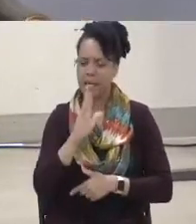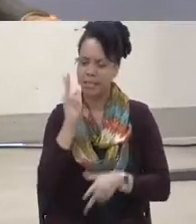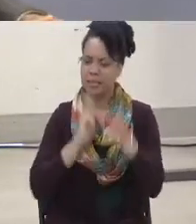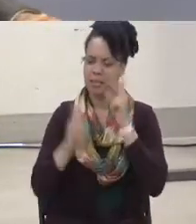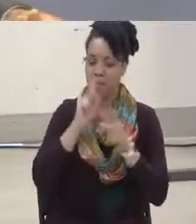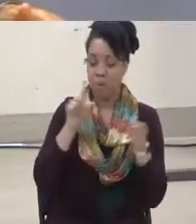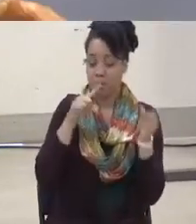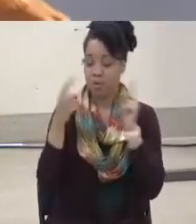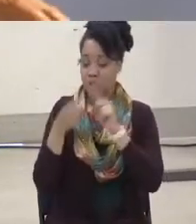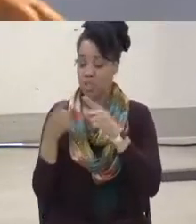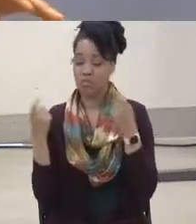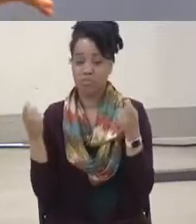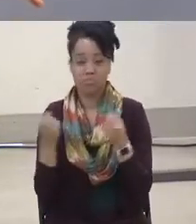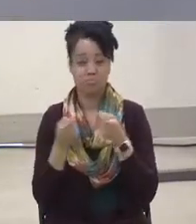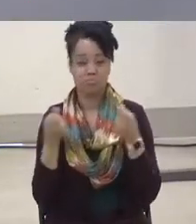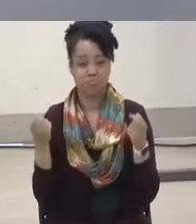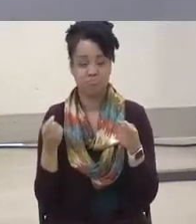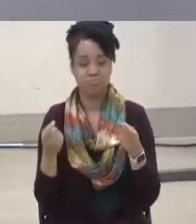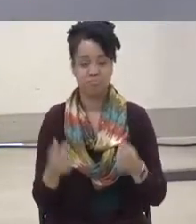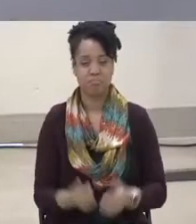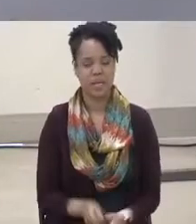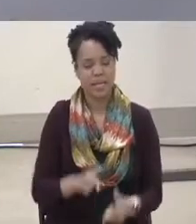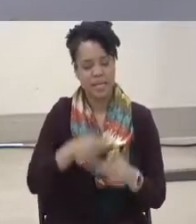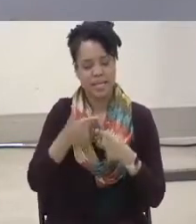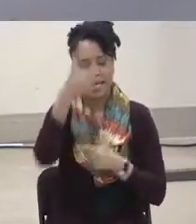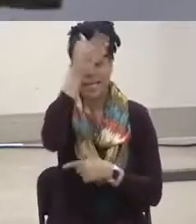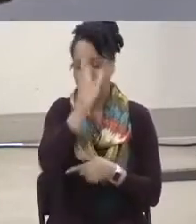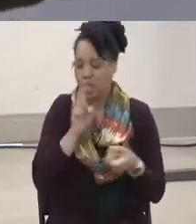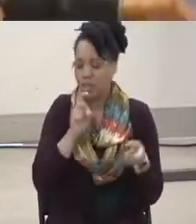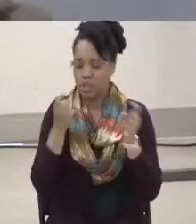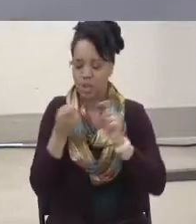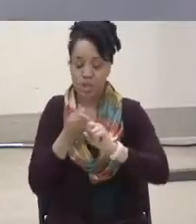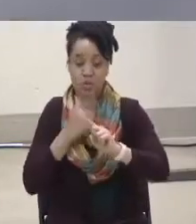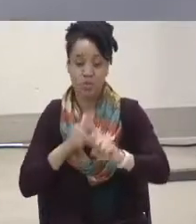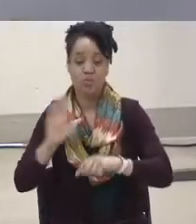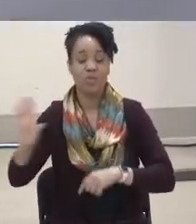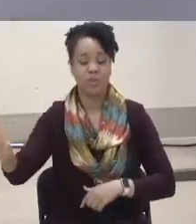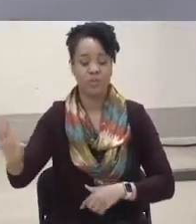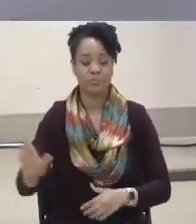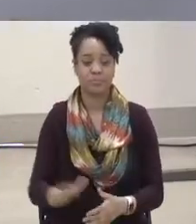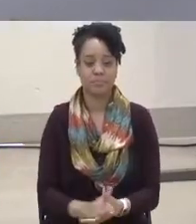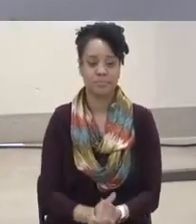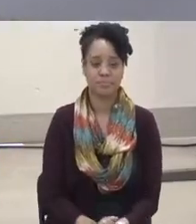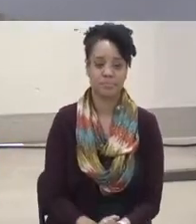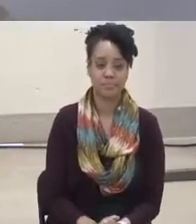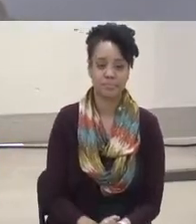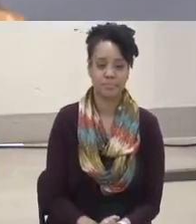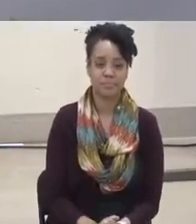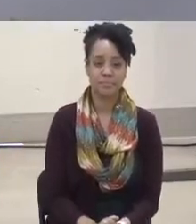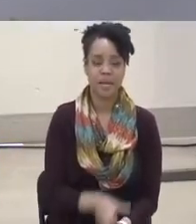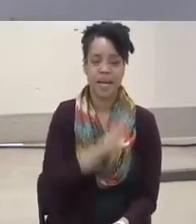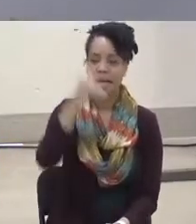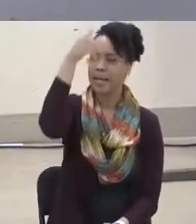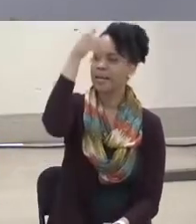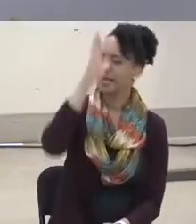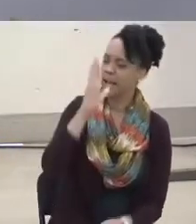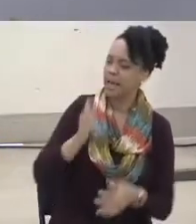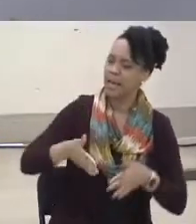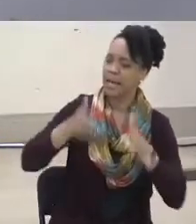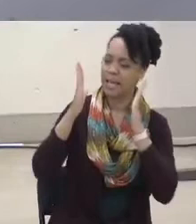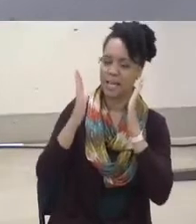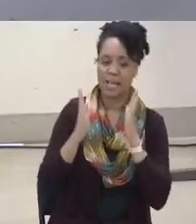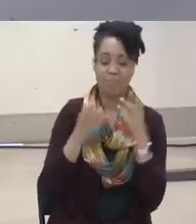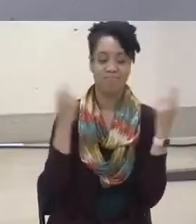sin, Pero cuando el pueblo de Dios se torna en pecado, then God turns from them. entonces Dios se torna de ellos. And God